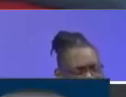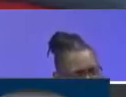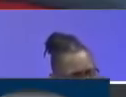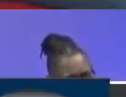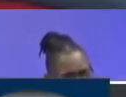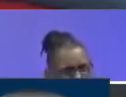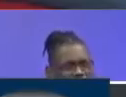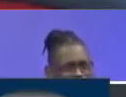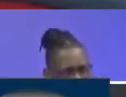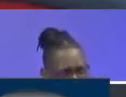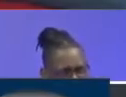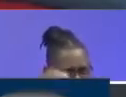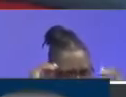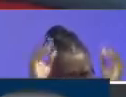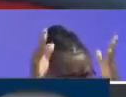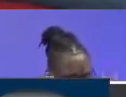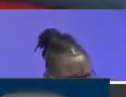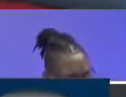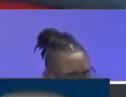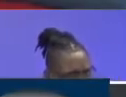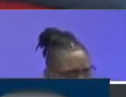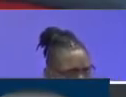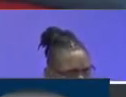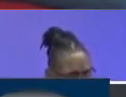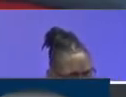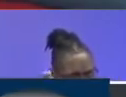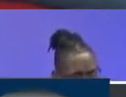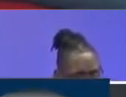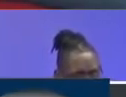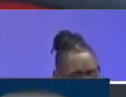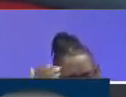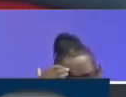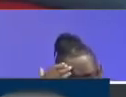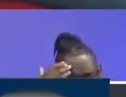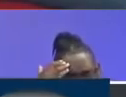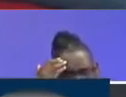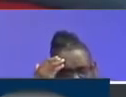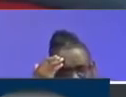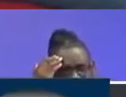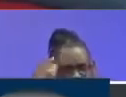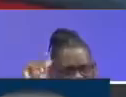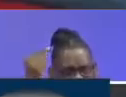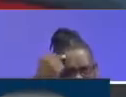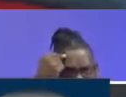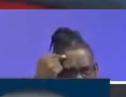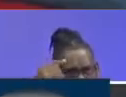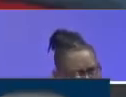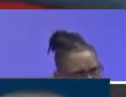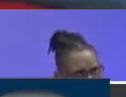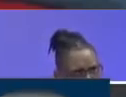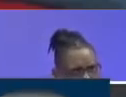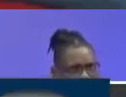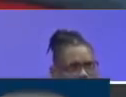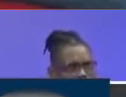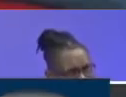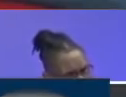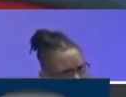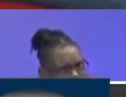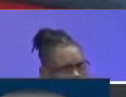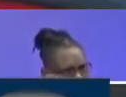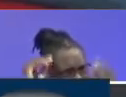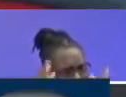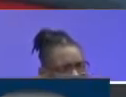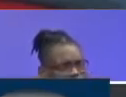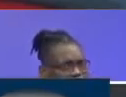especially because I know it's their government schools anyway, but especially since the children, not all children